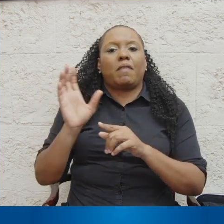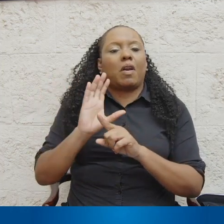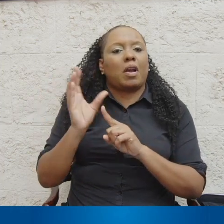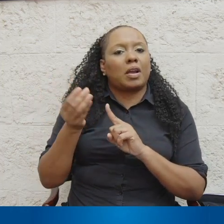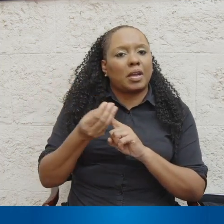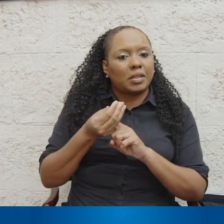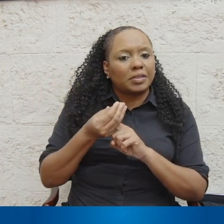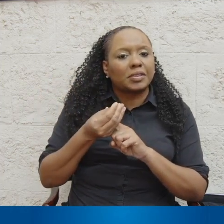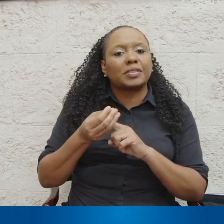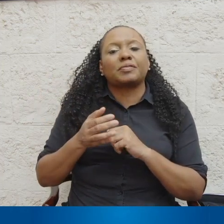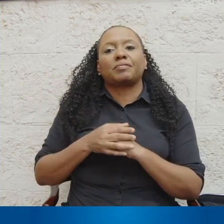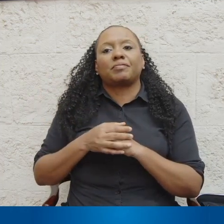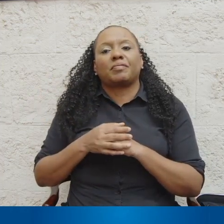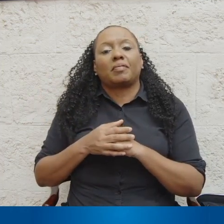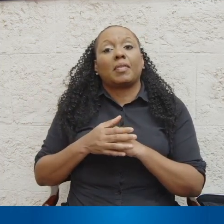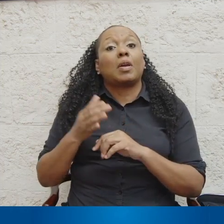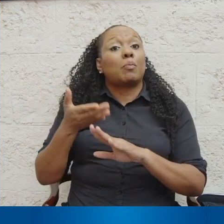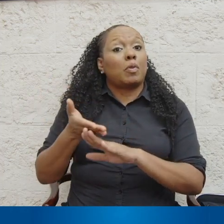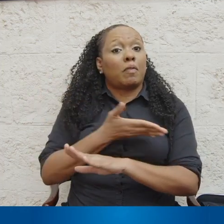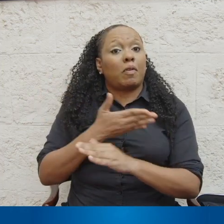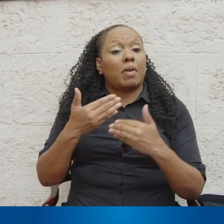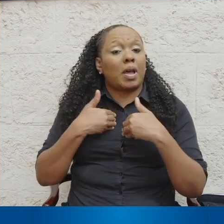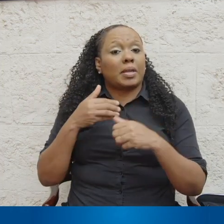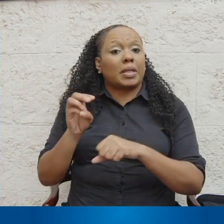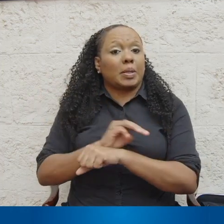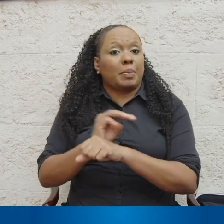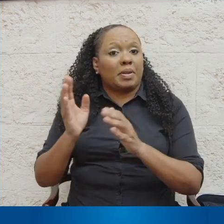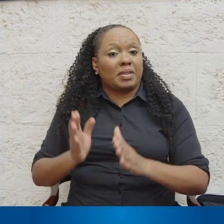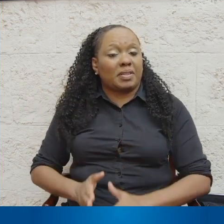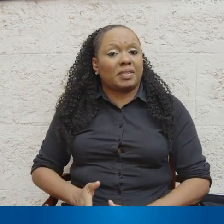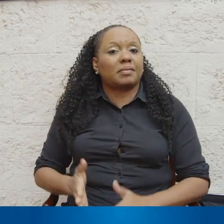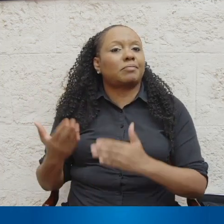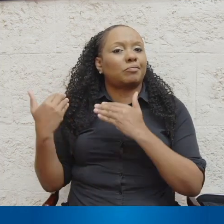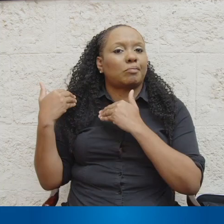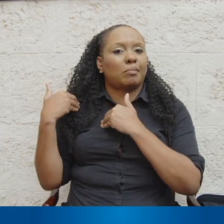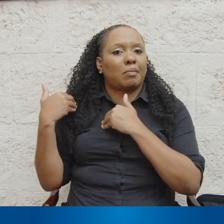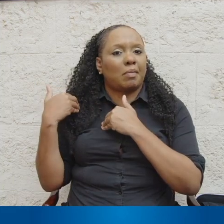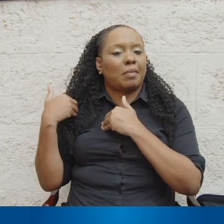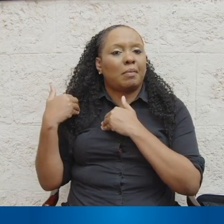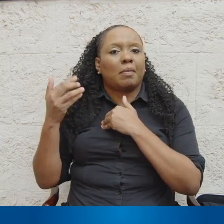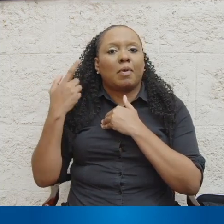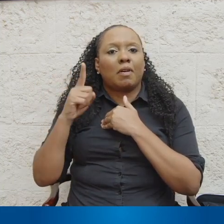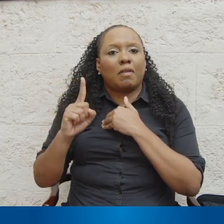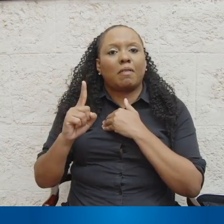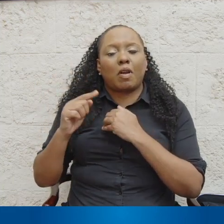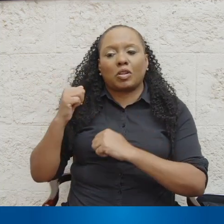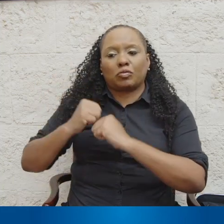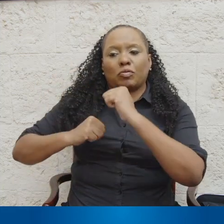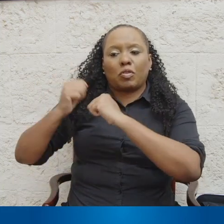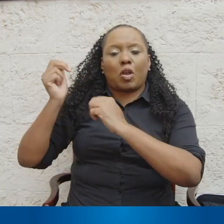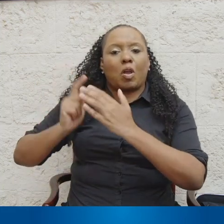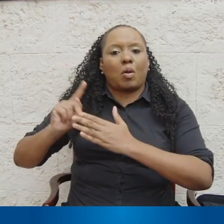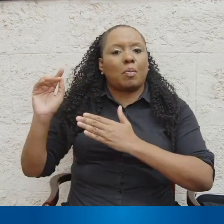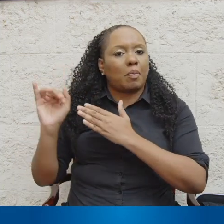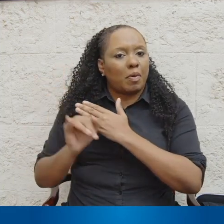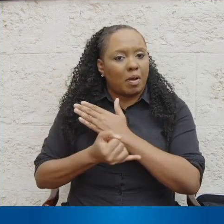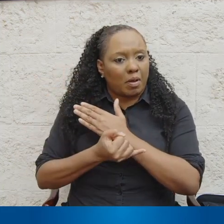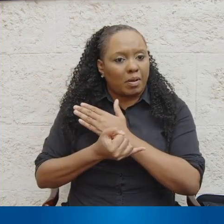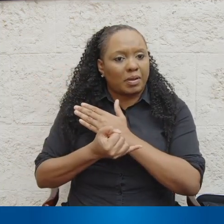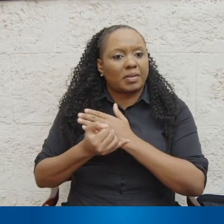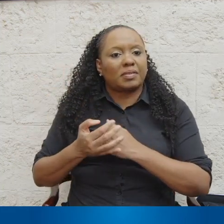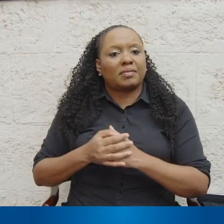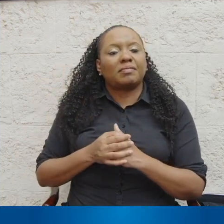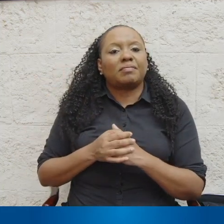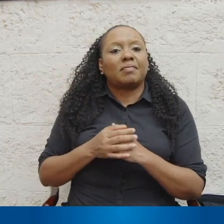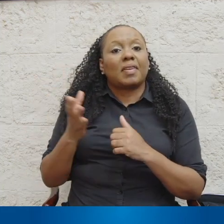Shantal Munro-Knight. And earlier we were joined by the Senior Minister with Responsibility for Infrastructural Projects in the Prime Minister's Office, Dr. the